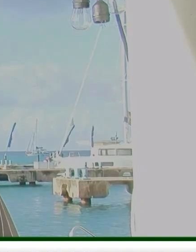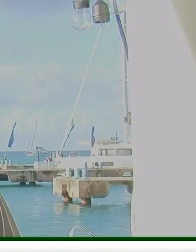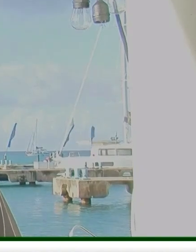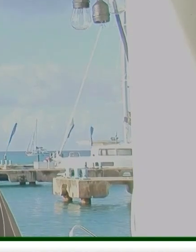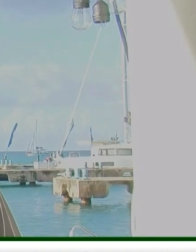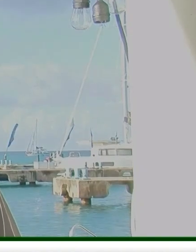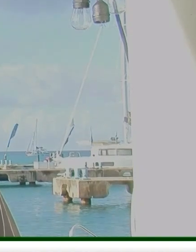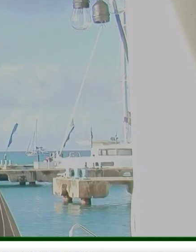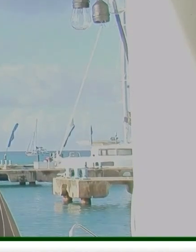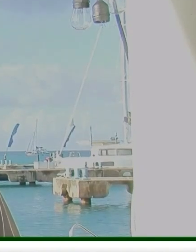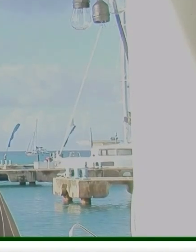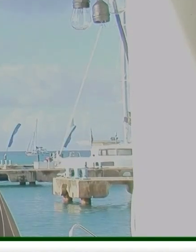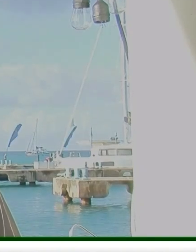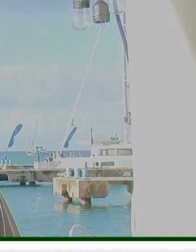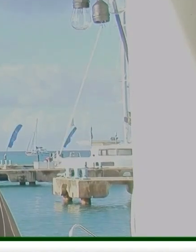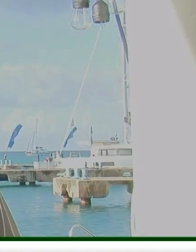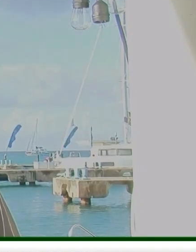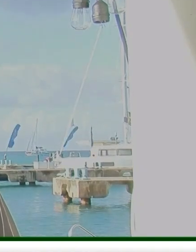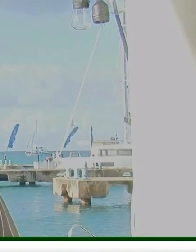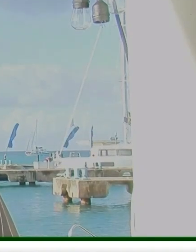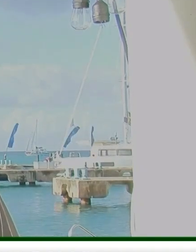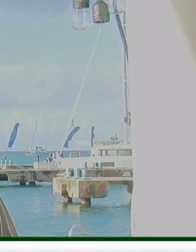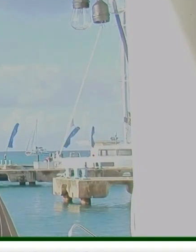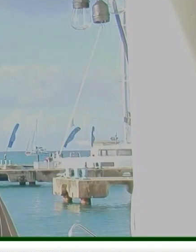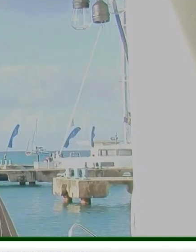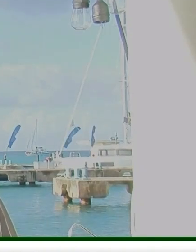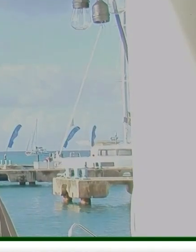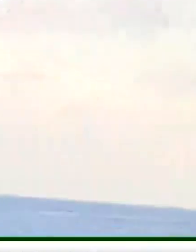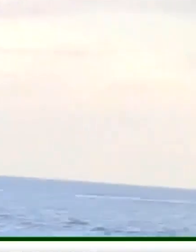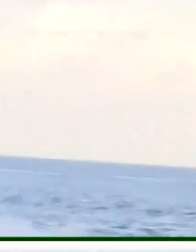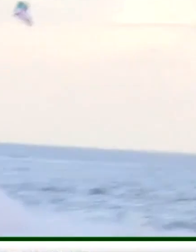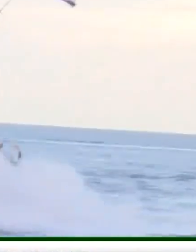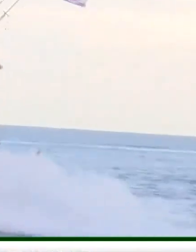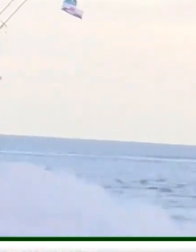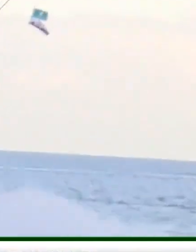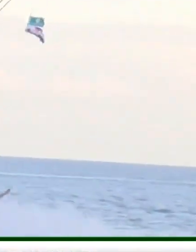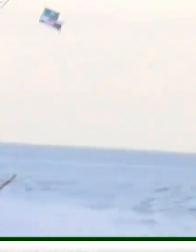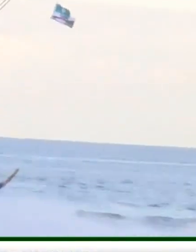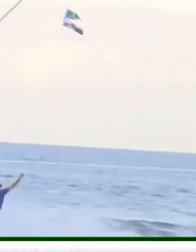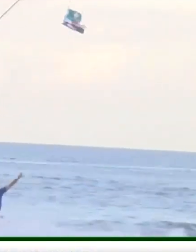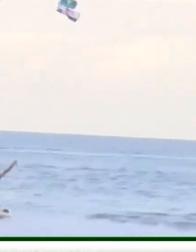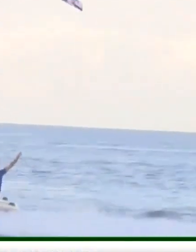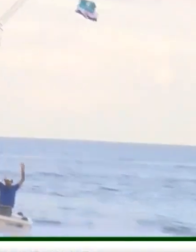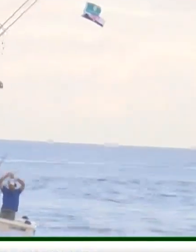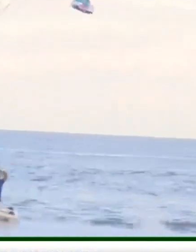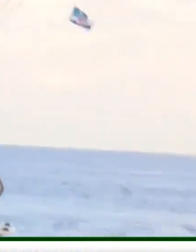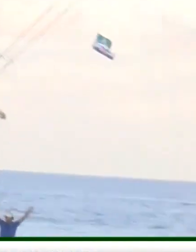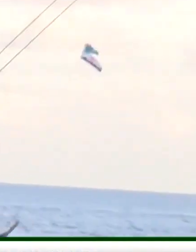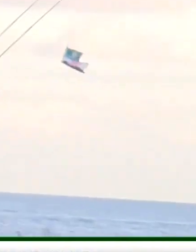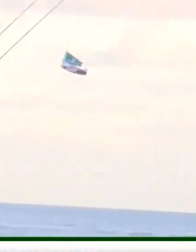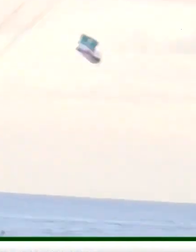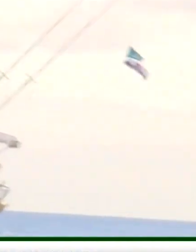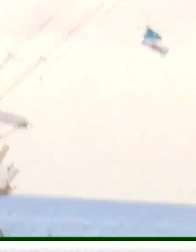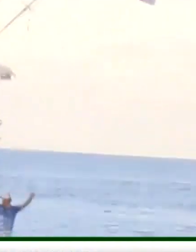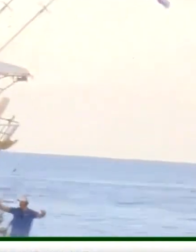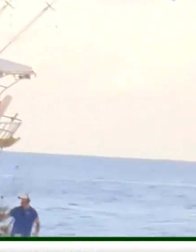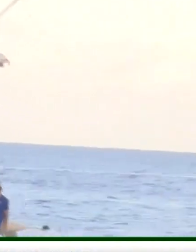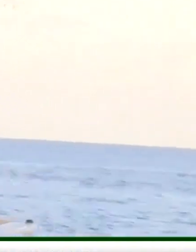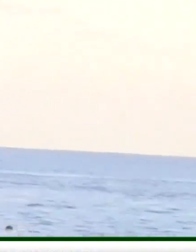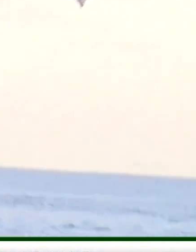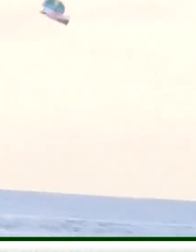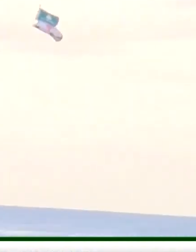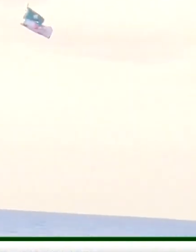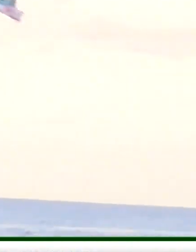is a large amount of boats that we have in Barbados. There was early success for 2 of the junior anglers who had early catches